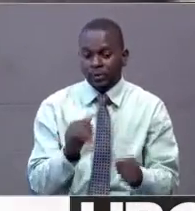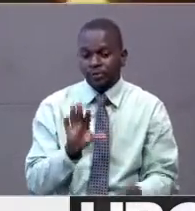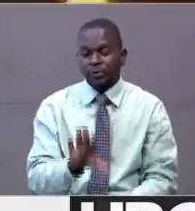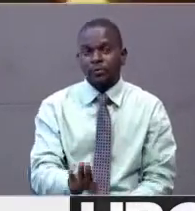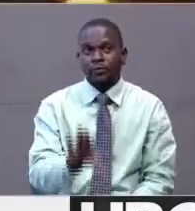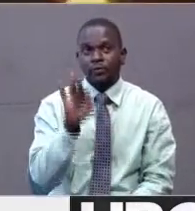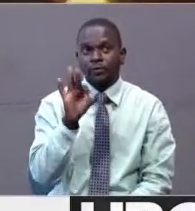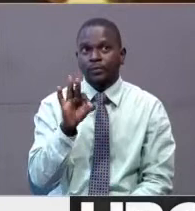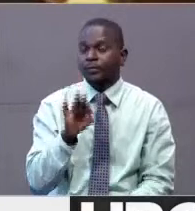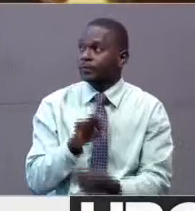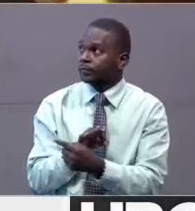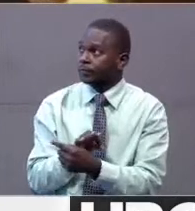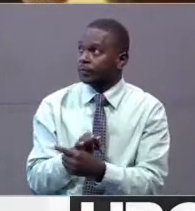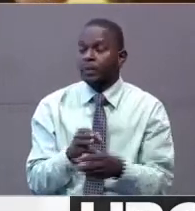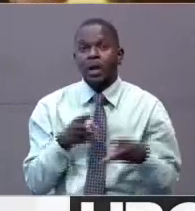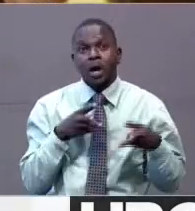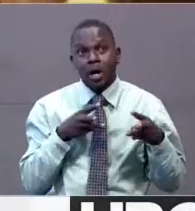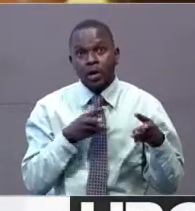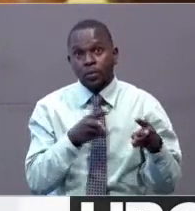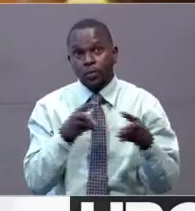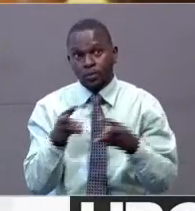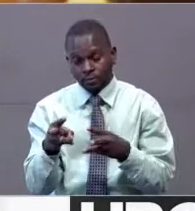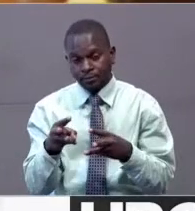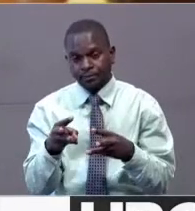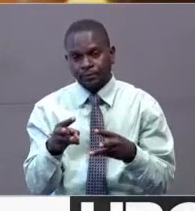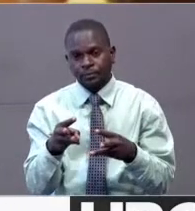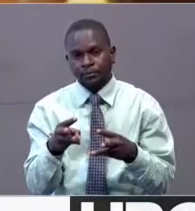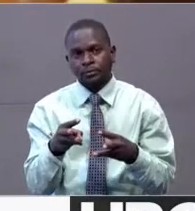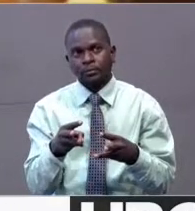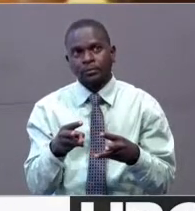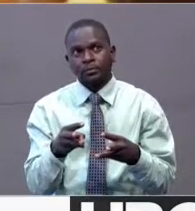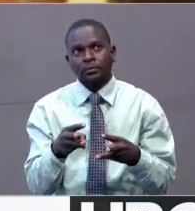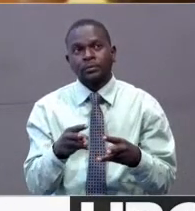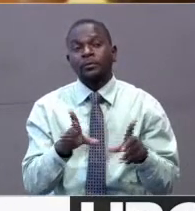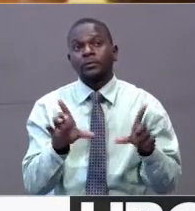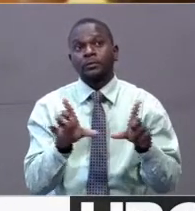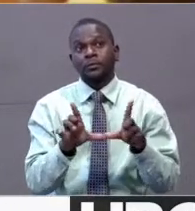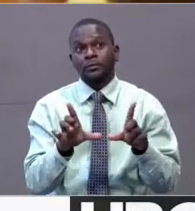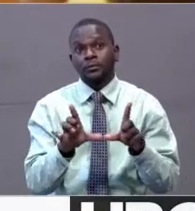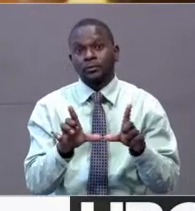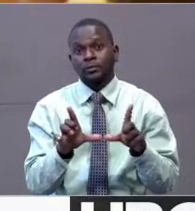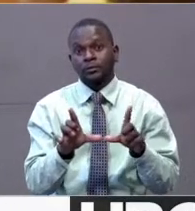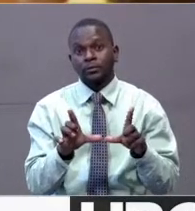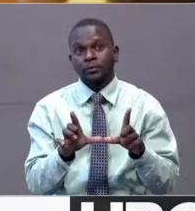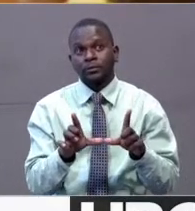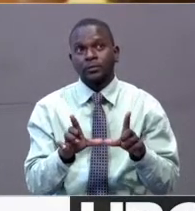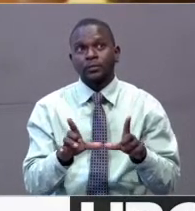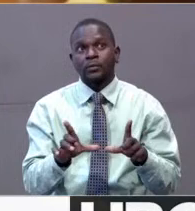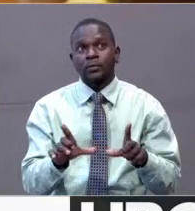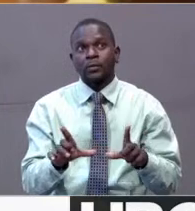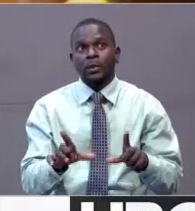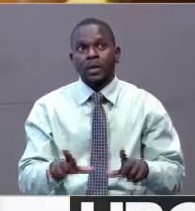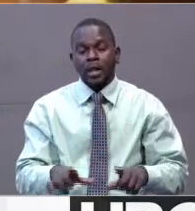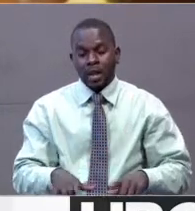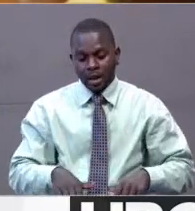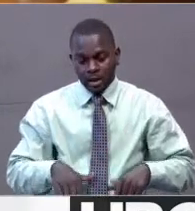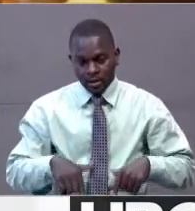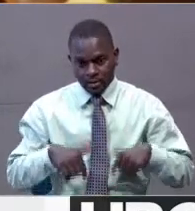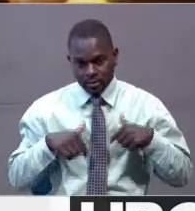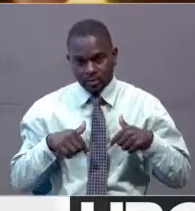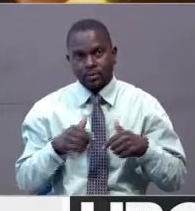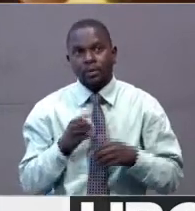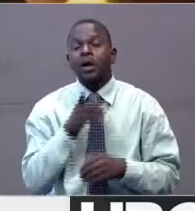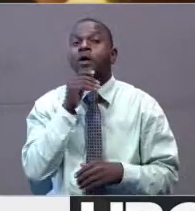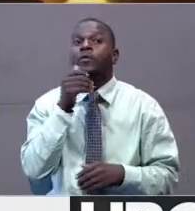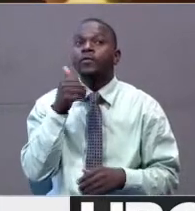found. Finding a way to deal with birth certificate in the light of disputed